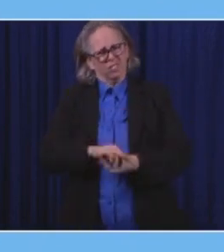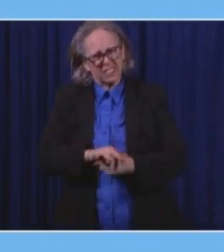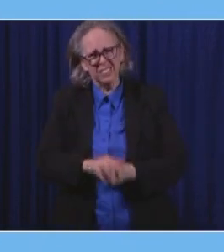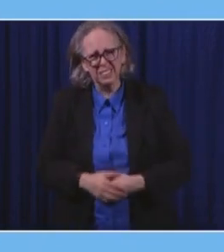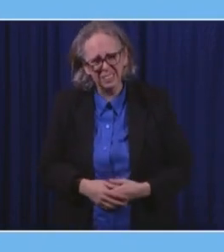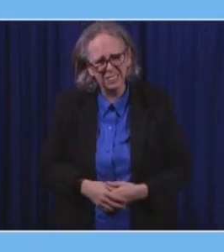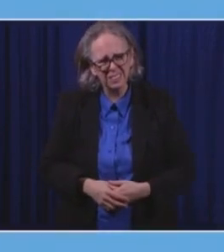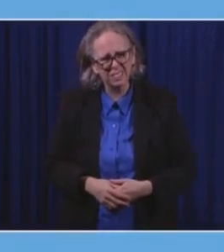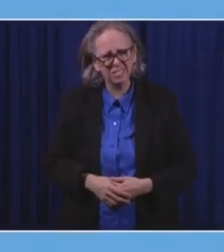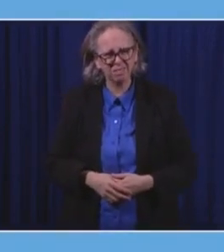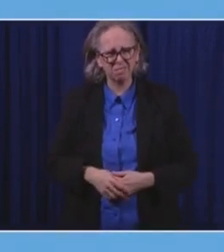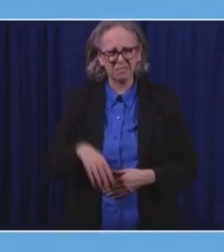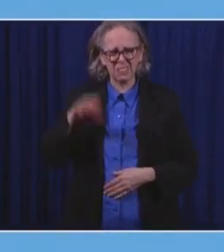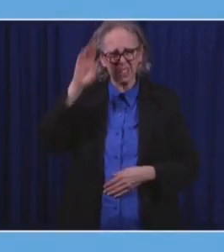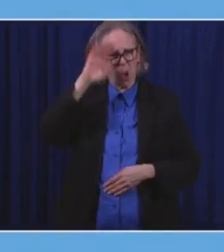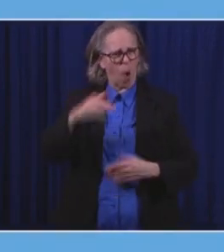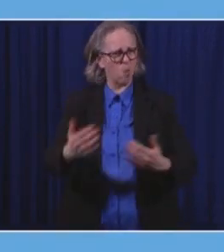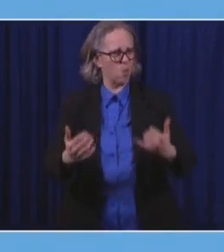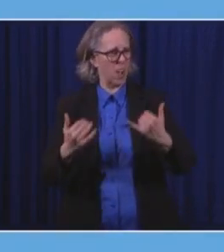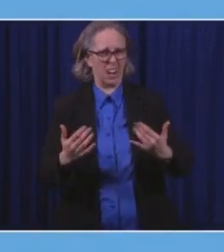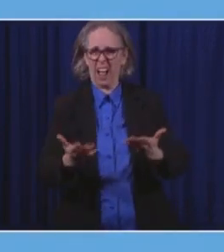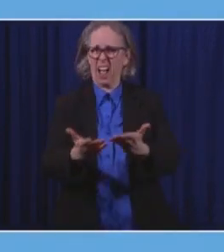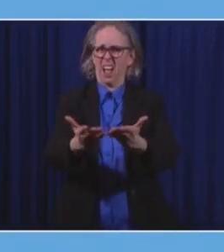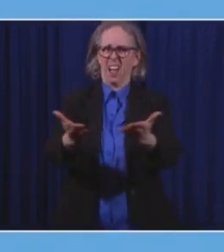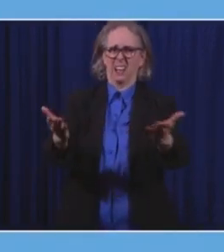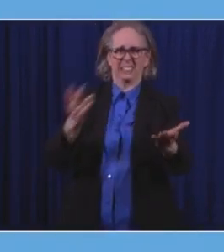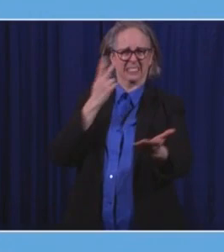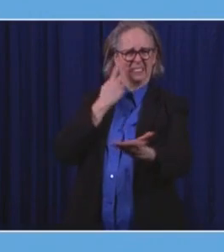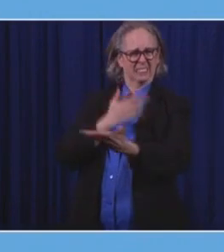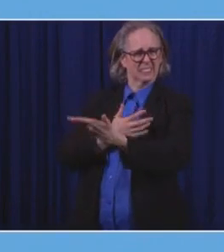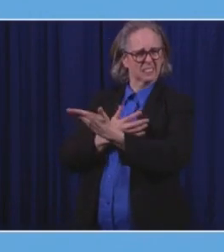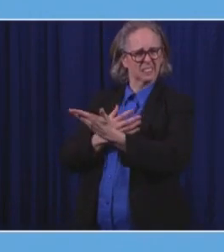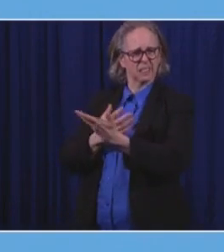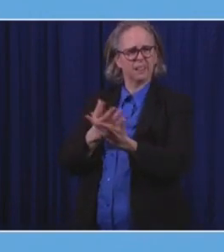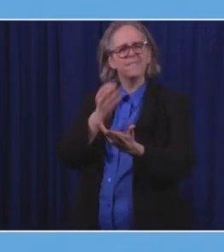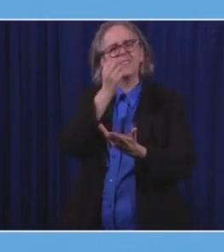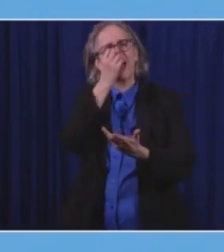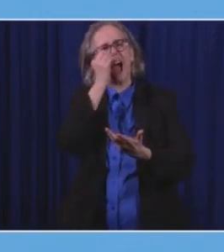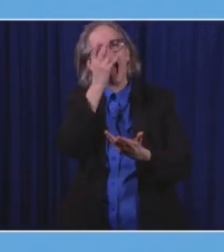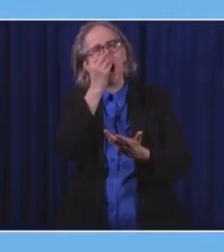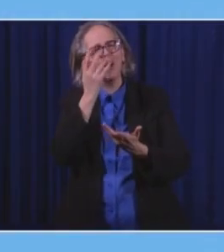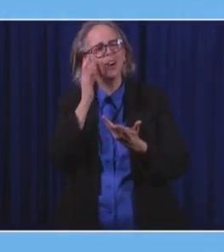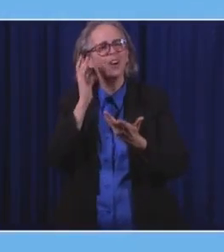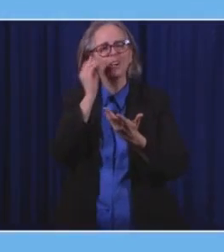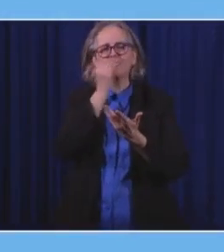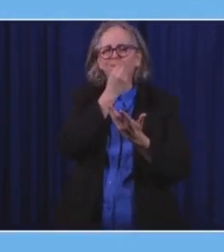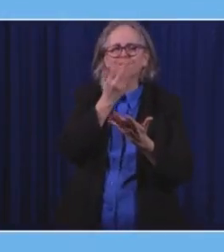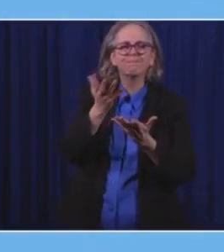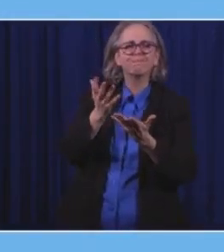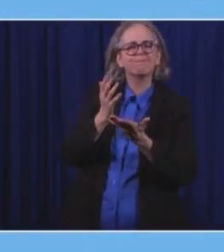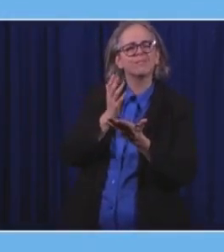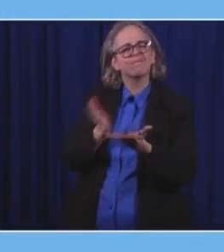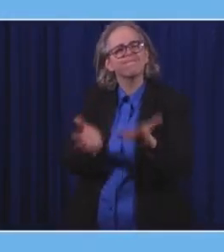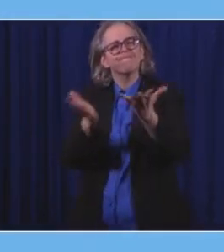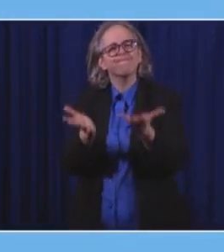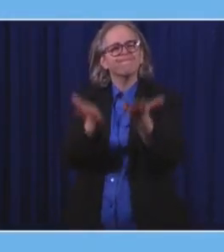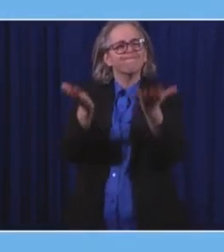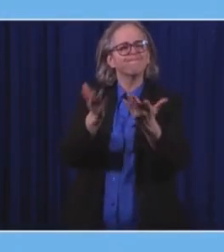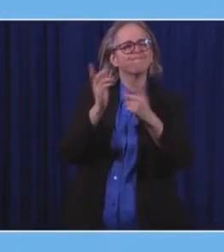use, there's flowers. So as a positive, we provide flowers for our people, for the community. And this is for you, ma'am.